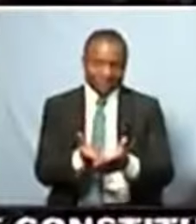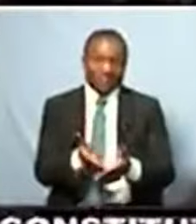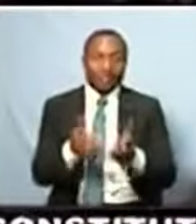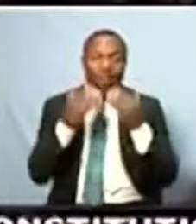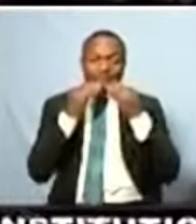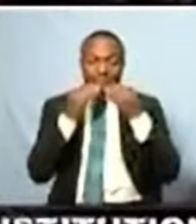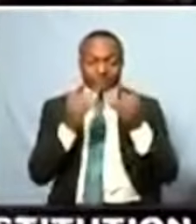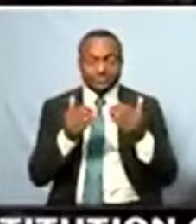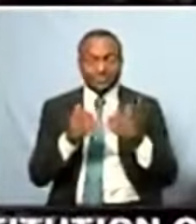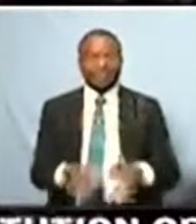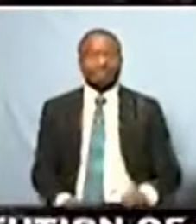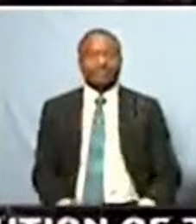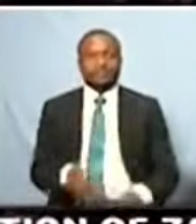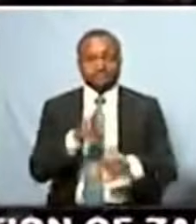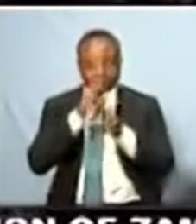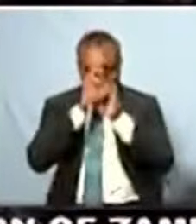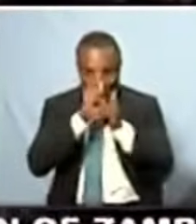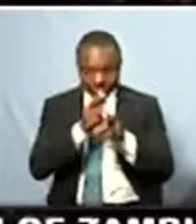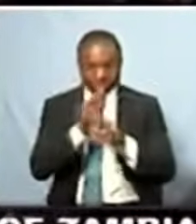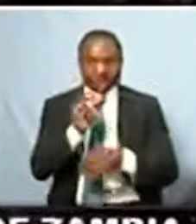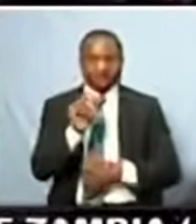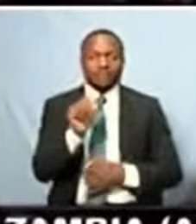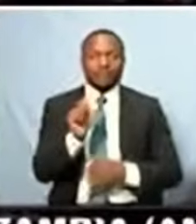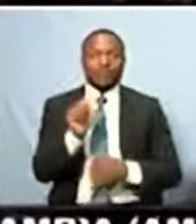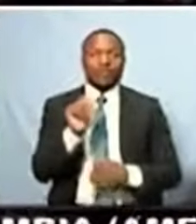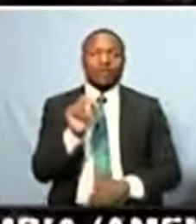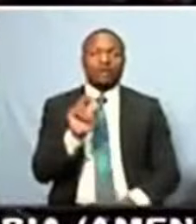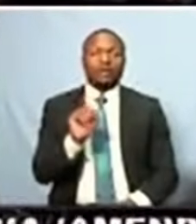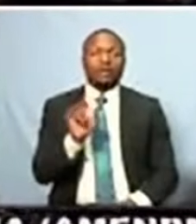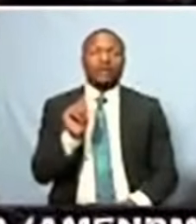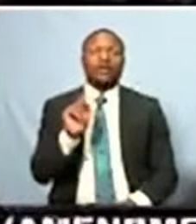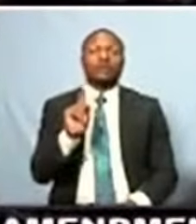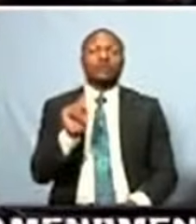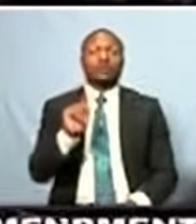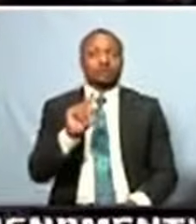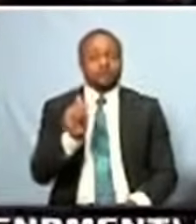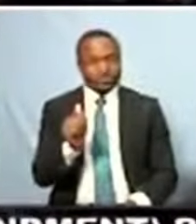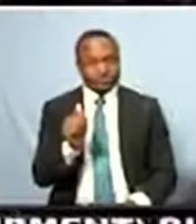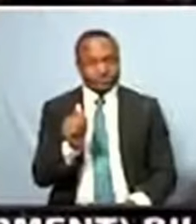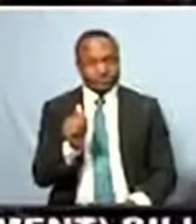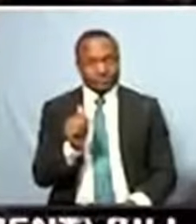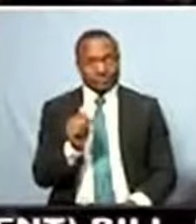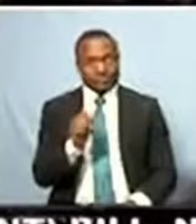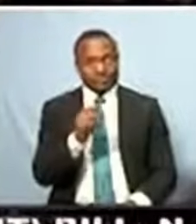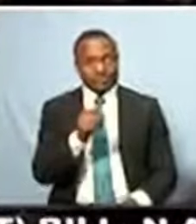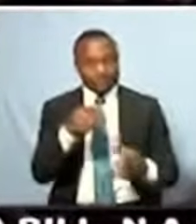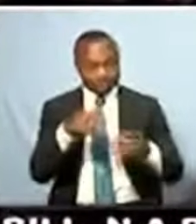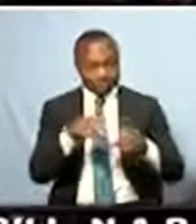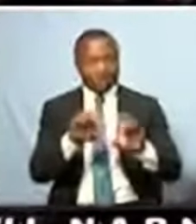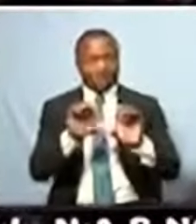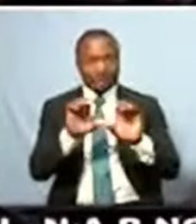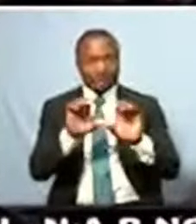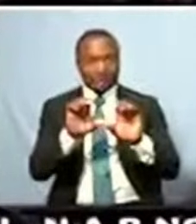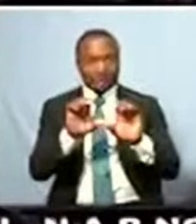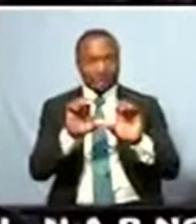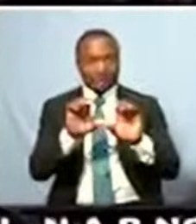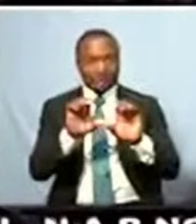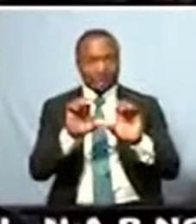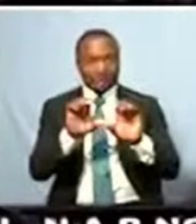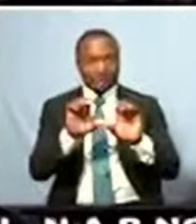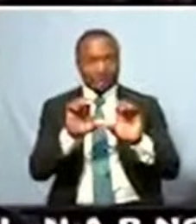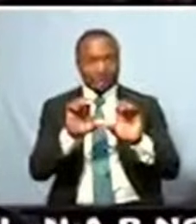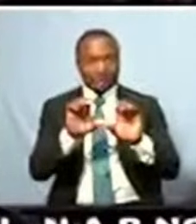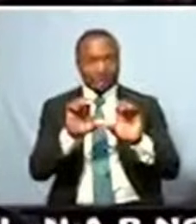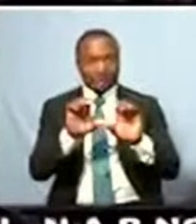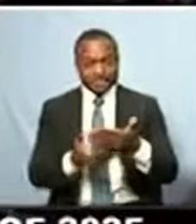Thank you. Honorable Anakoka, we had Honorable Kandafla before you. So let him proceed, and I'm sure most of